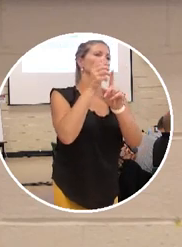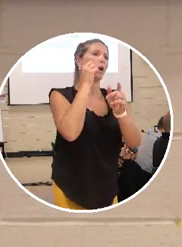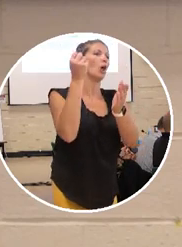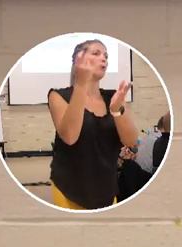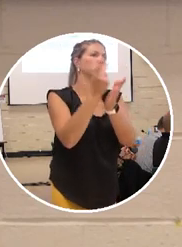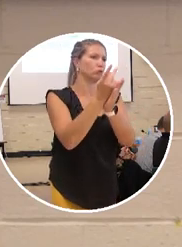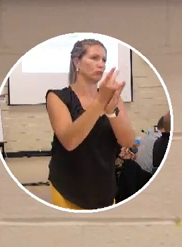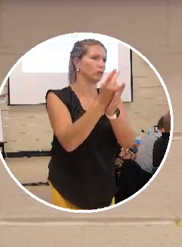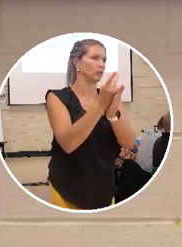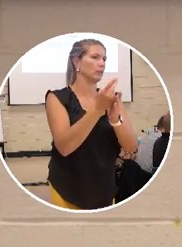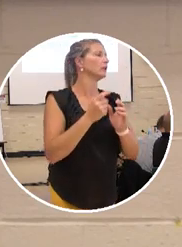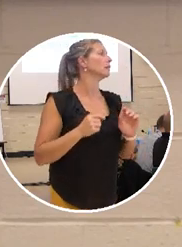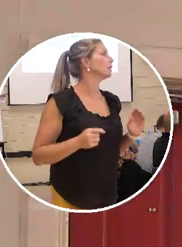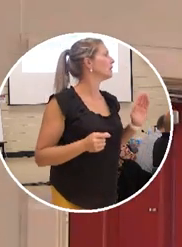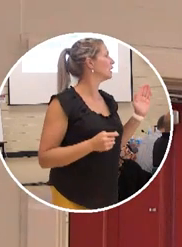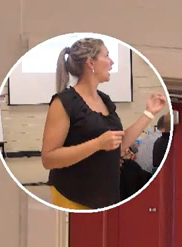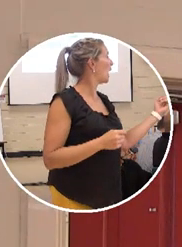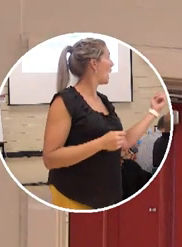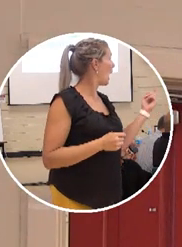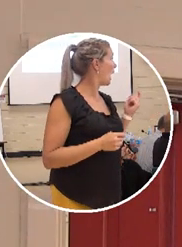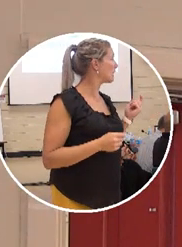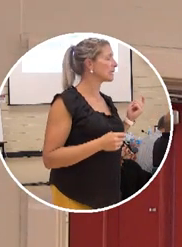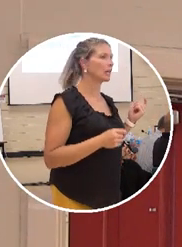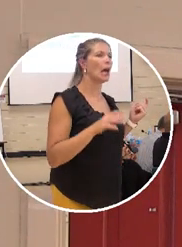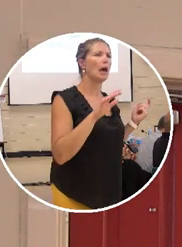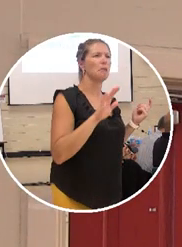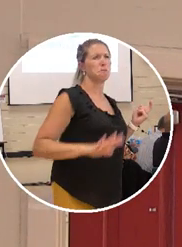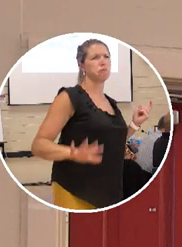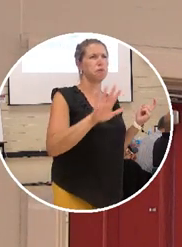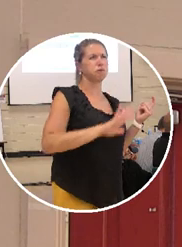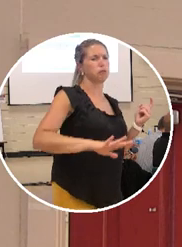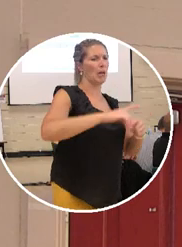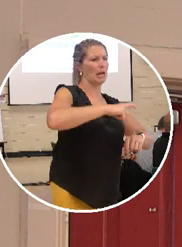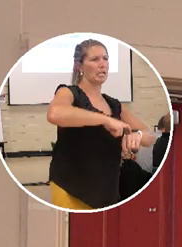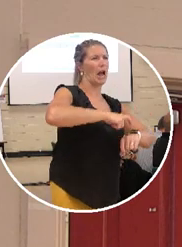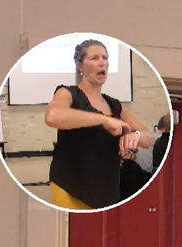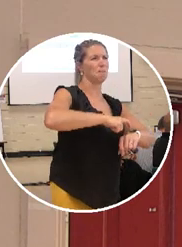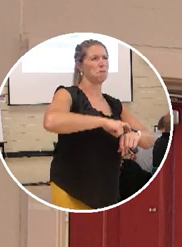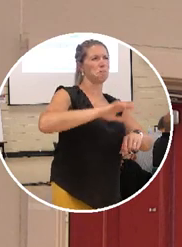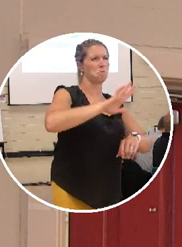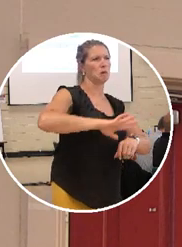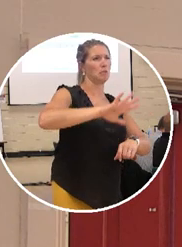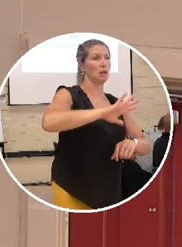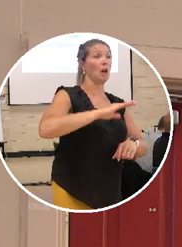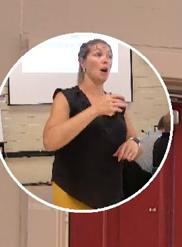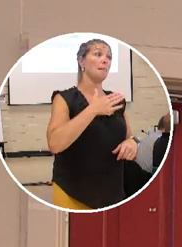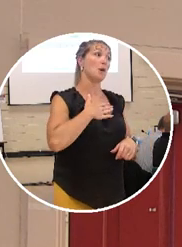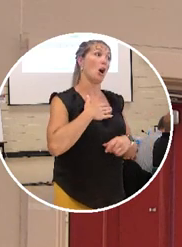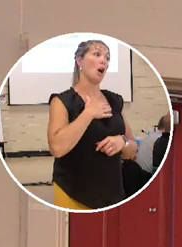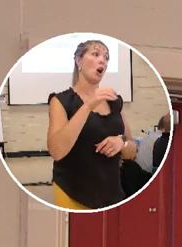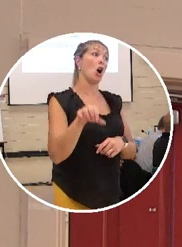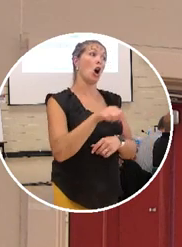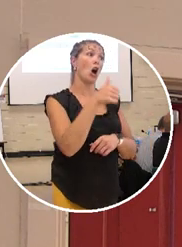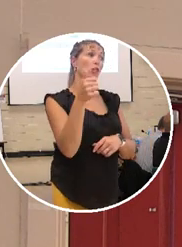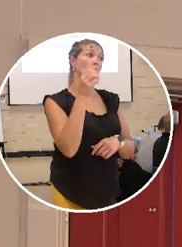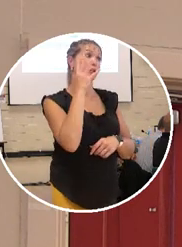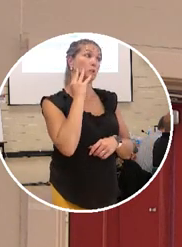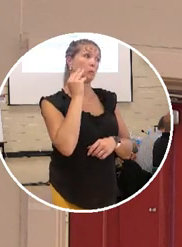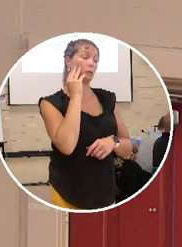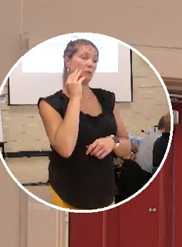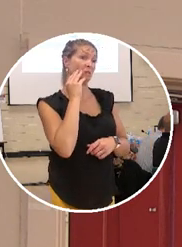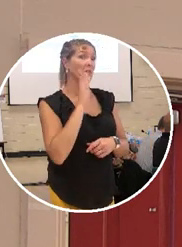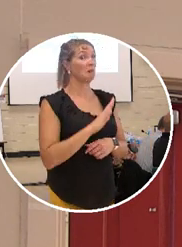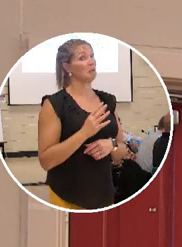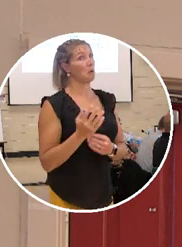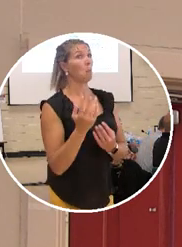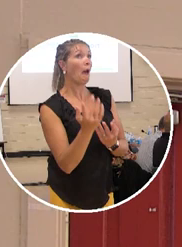we have no idea, Chair, how long that will take, because with my previous experience with other boards, you know, it's taken maybe a year or